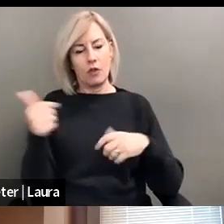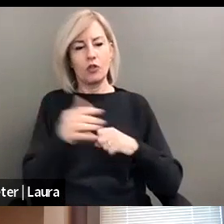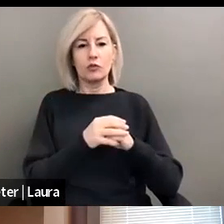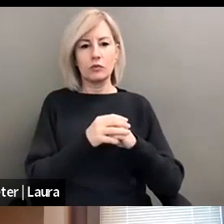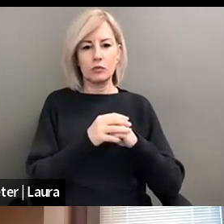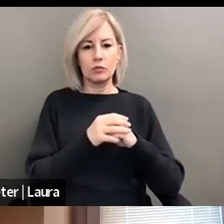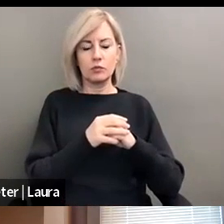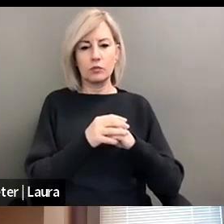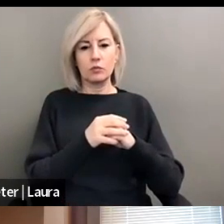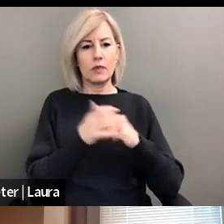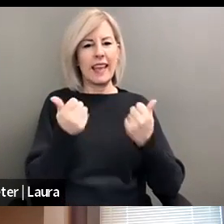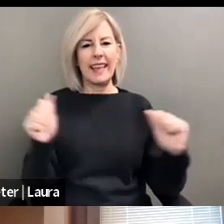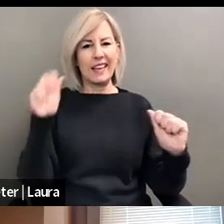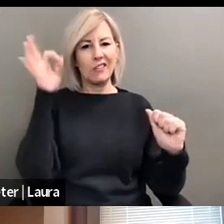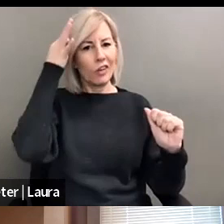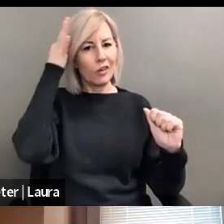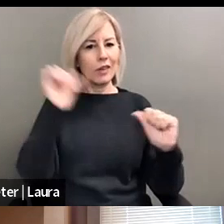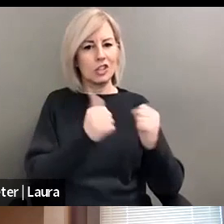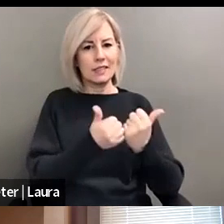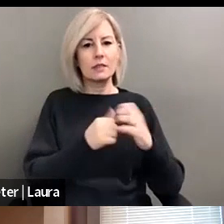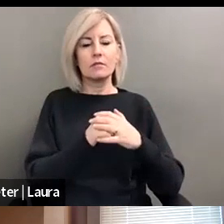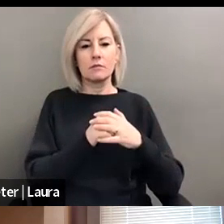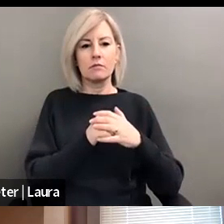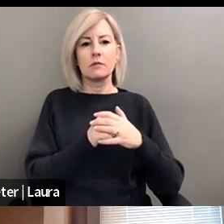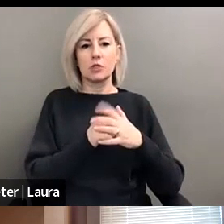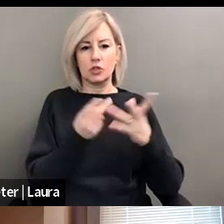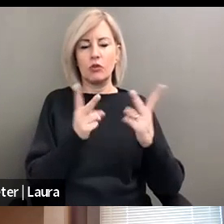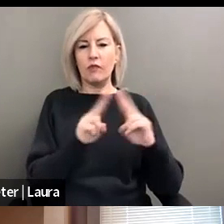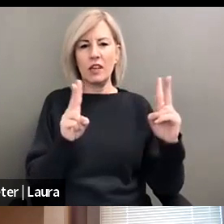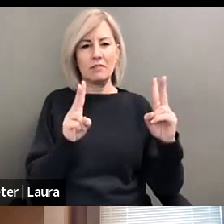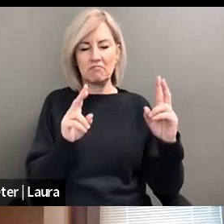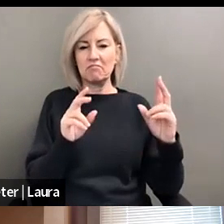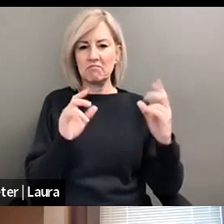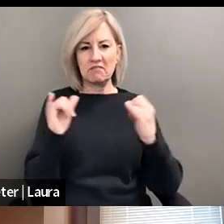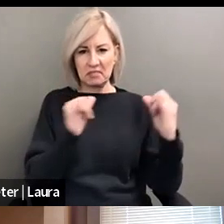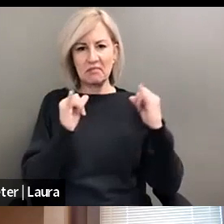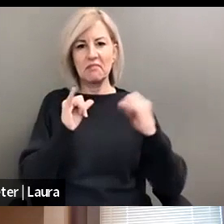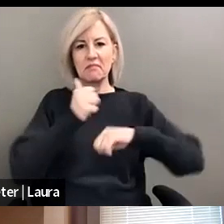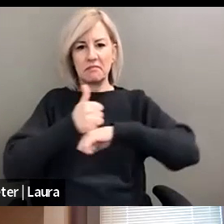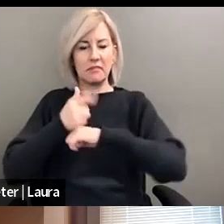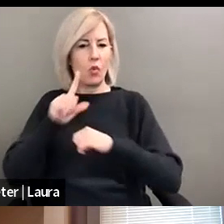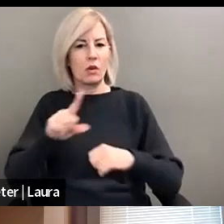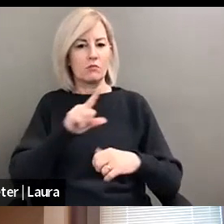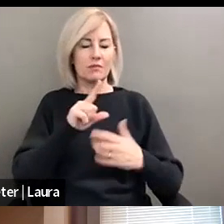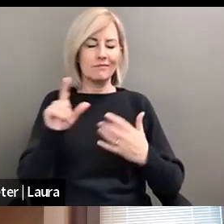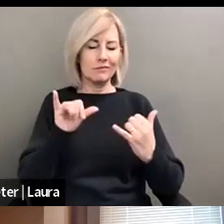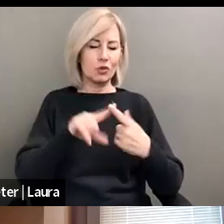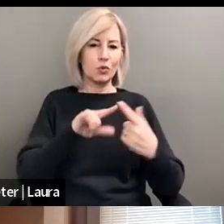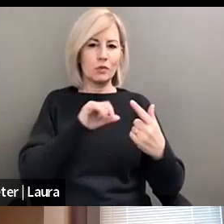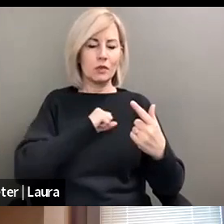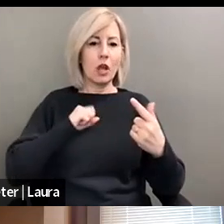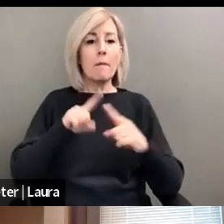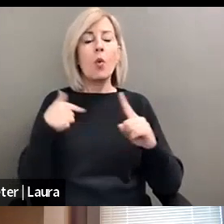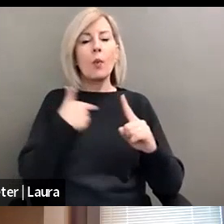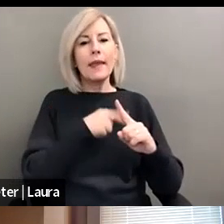that we deal with, any federal agency. So very similarly set up to the senator's office, and but we're an